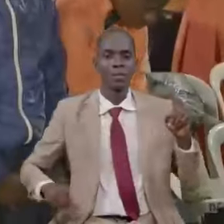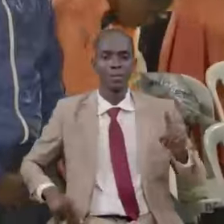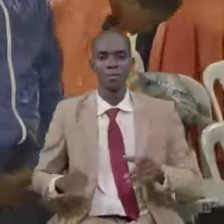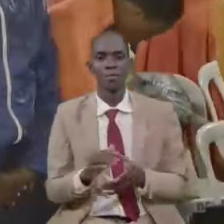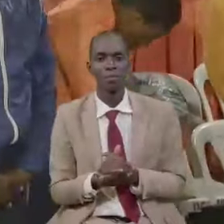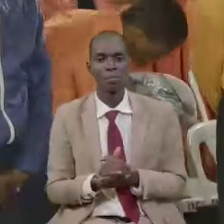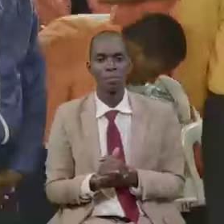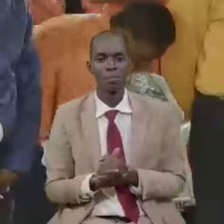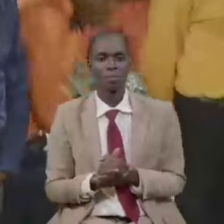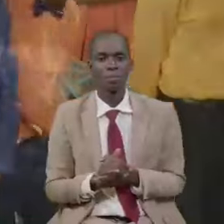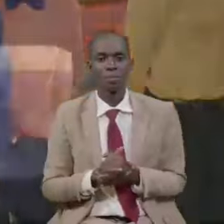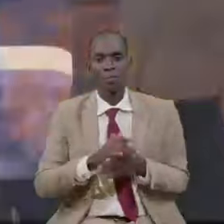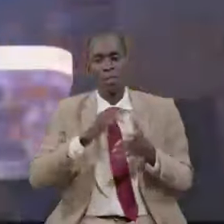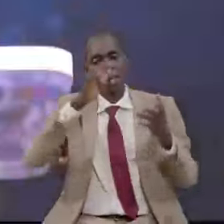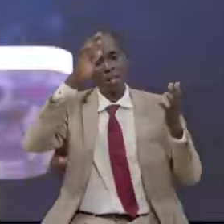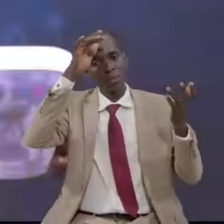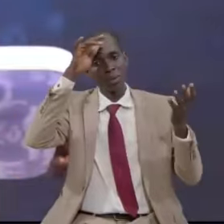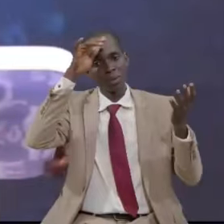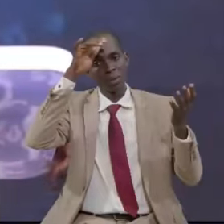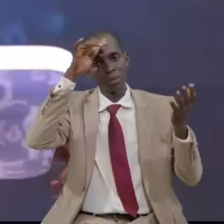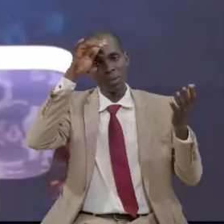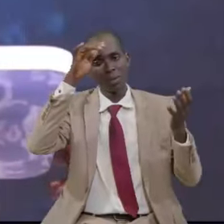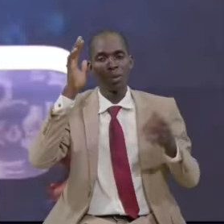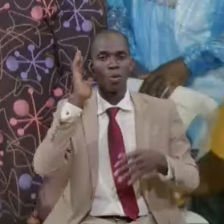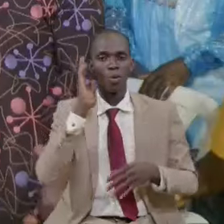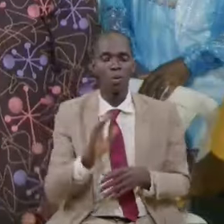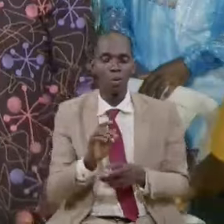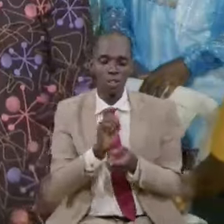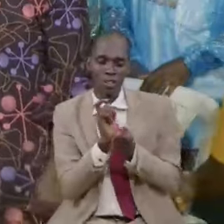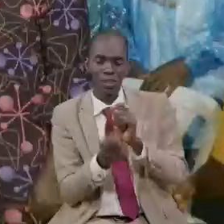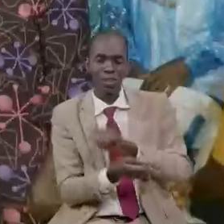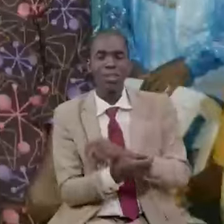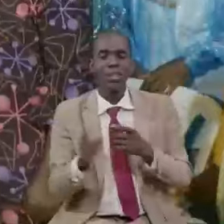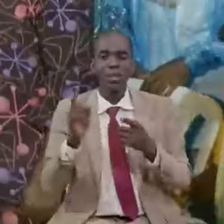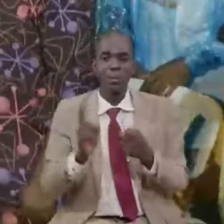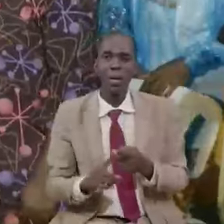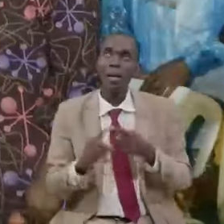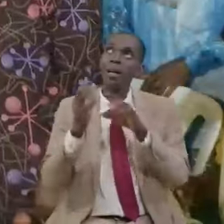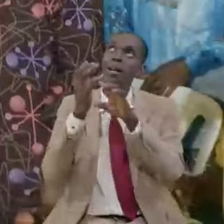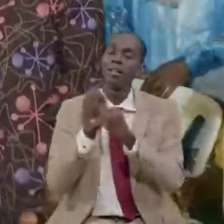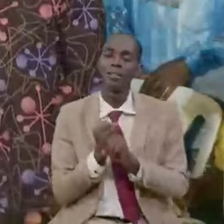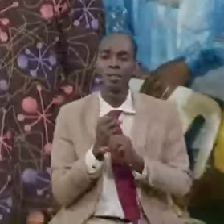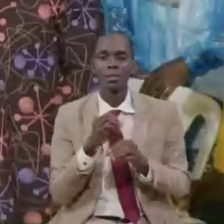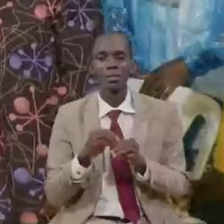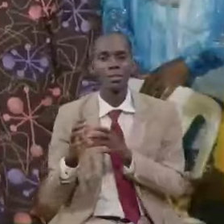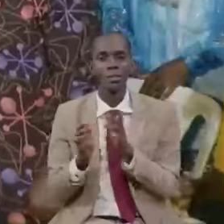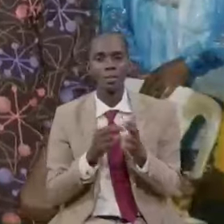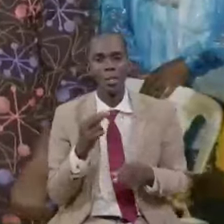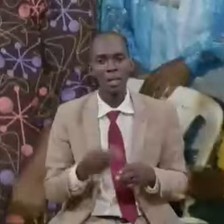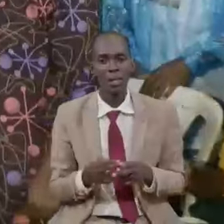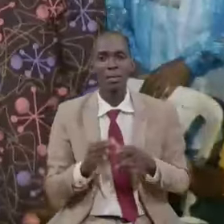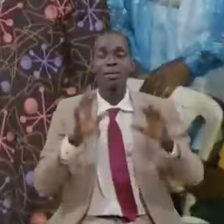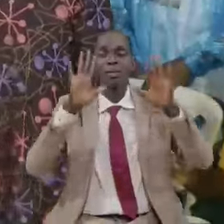Expectation will turn to realization. Miracle. Healing.